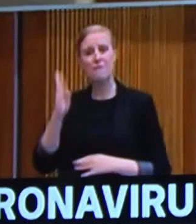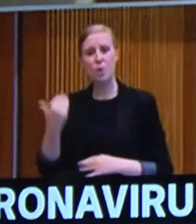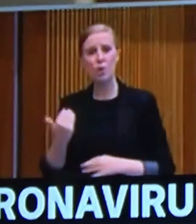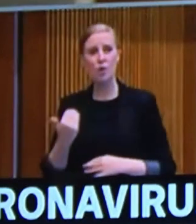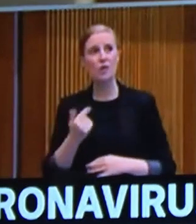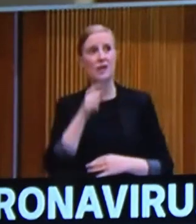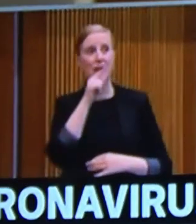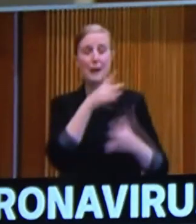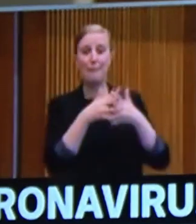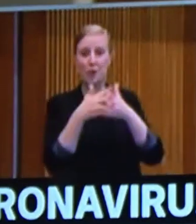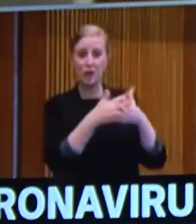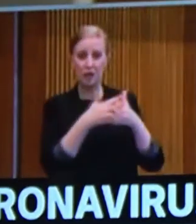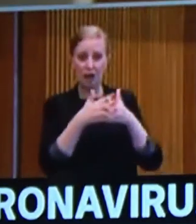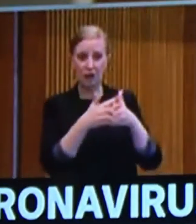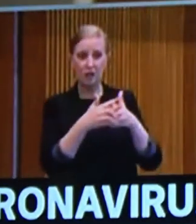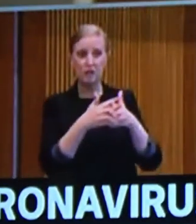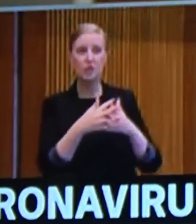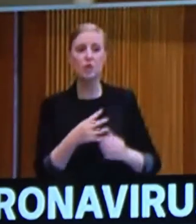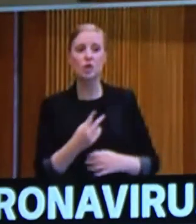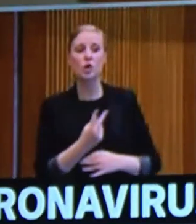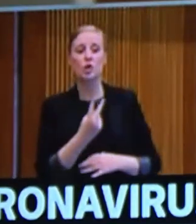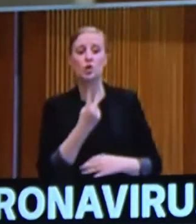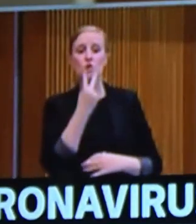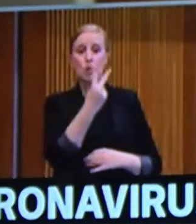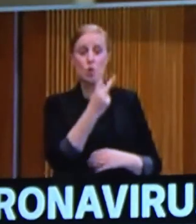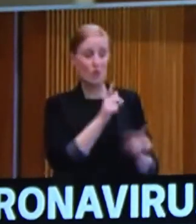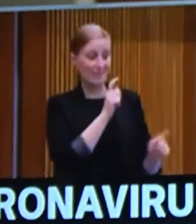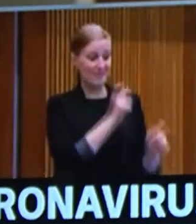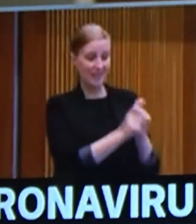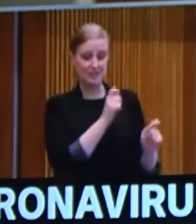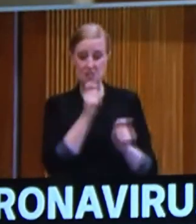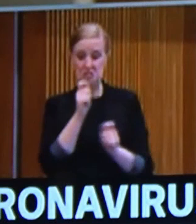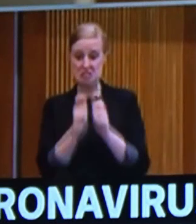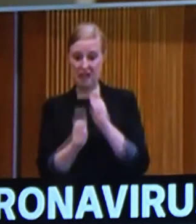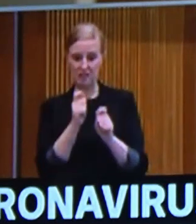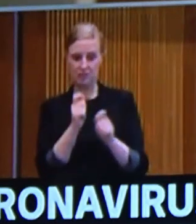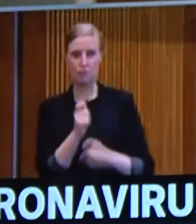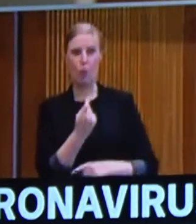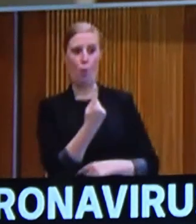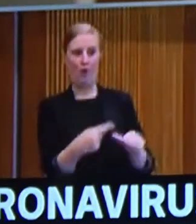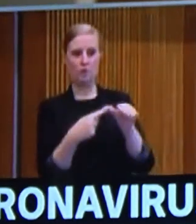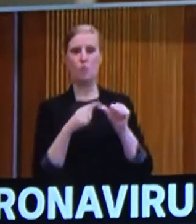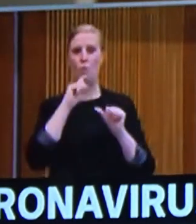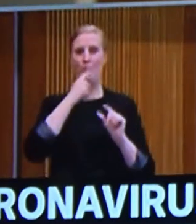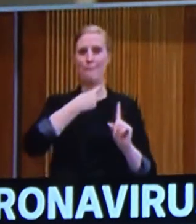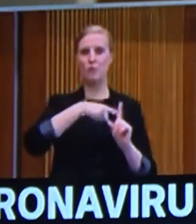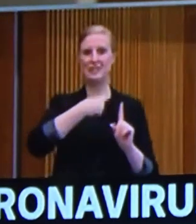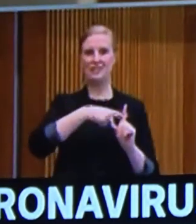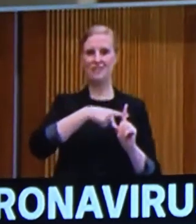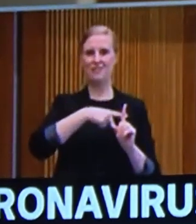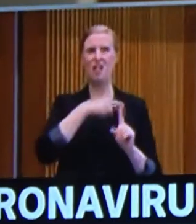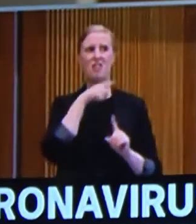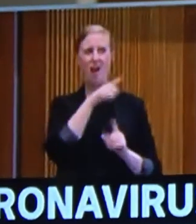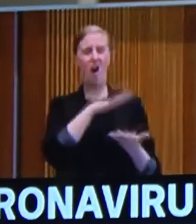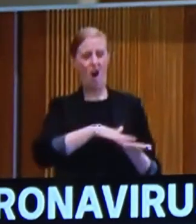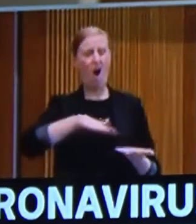in the United States. So every 2 tests they did, someone was positive. That demonstrates how different the community transmission is,